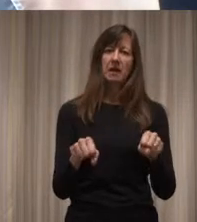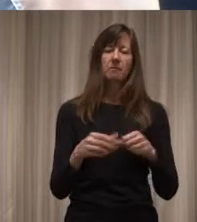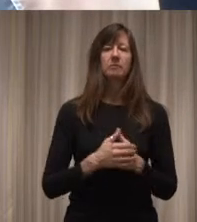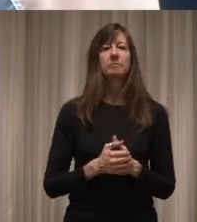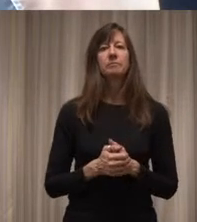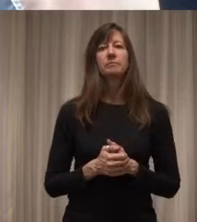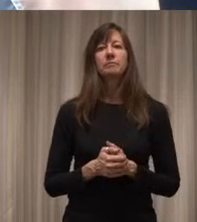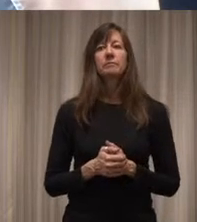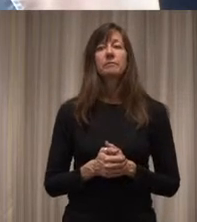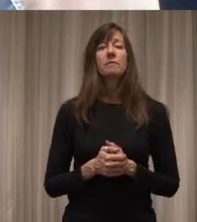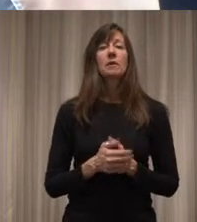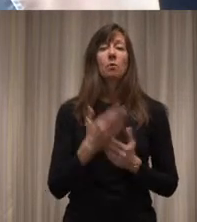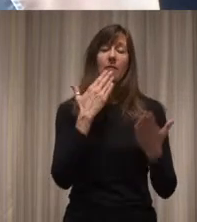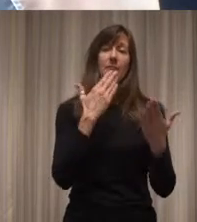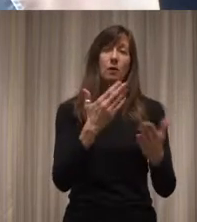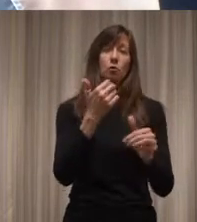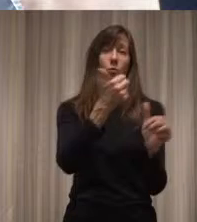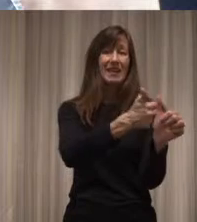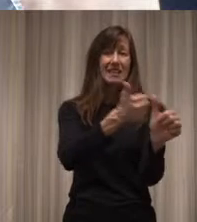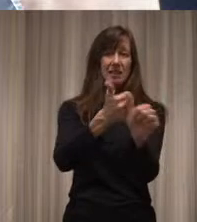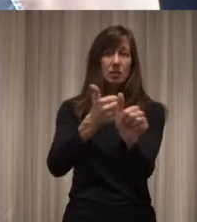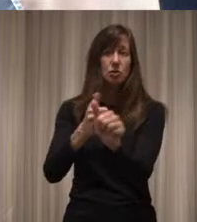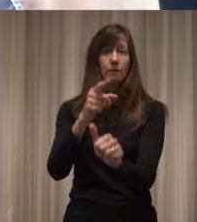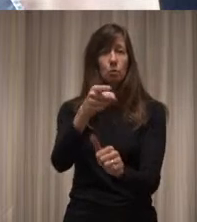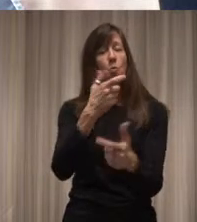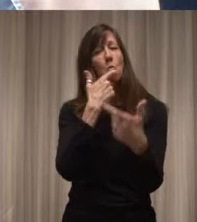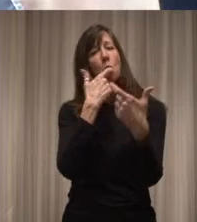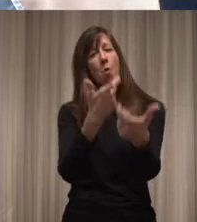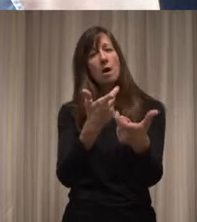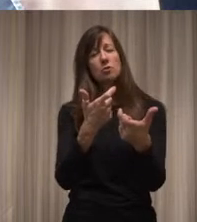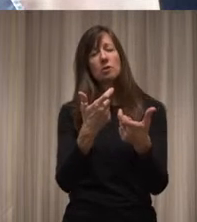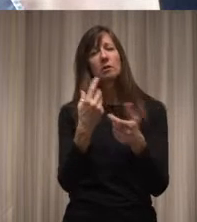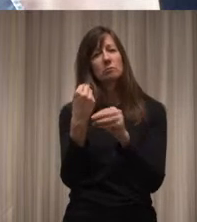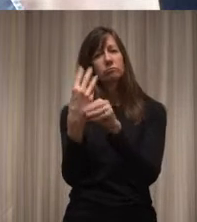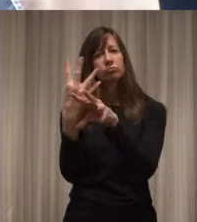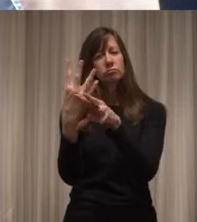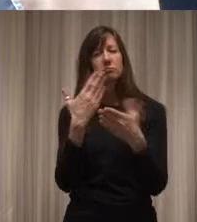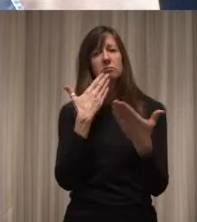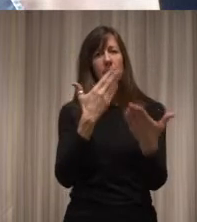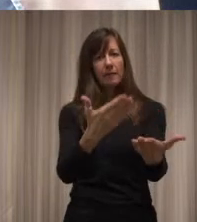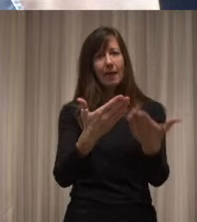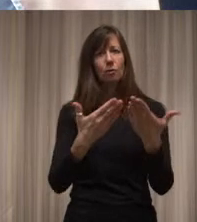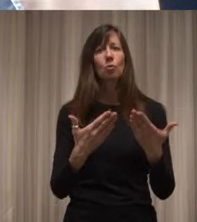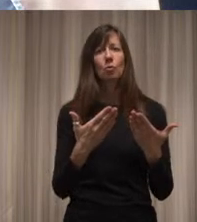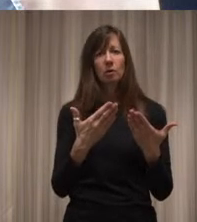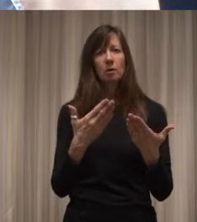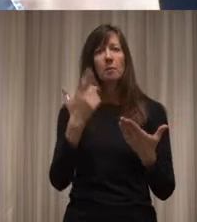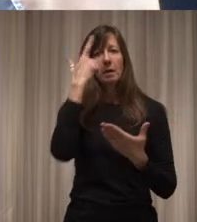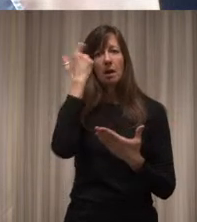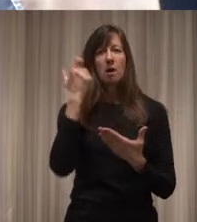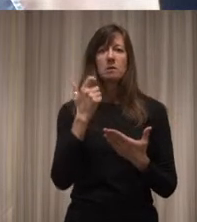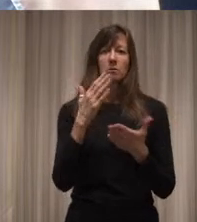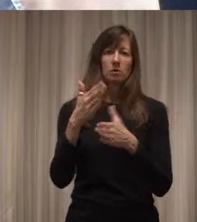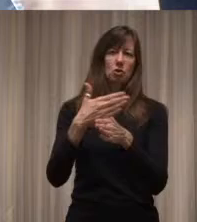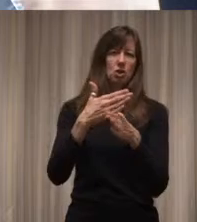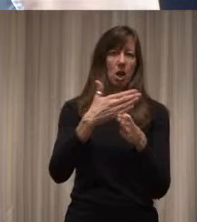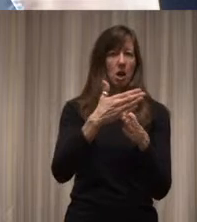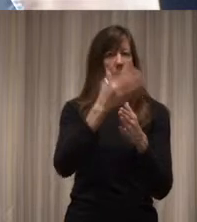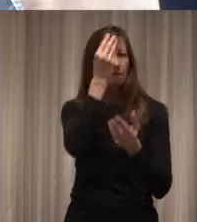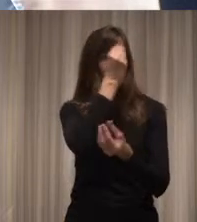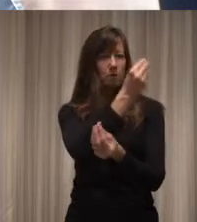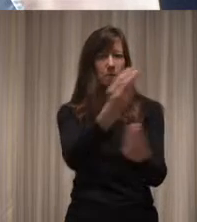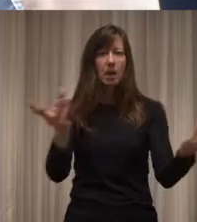and helping spread this word as well. Please share this information. We'll put up a graphic on social media with our Vaccine Resource